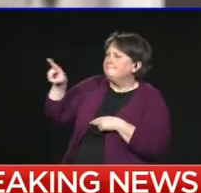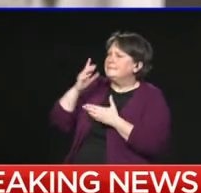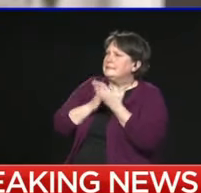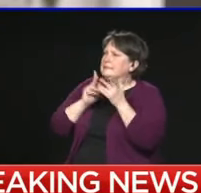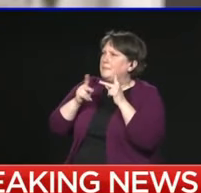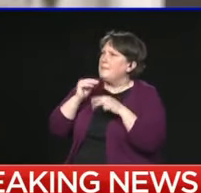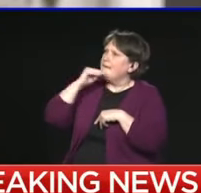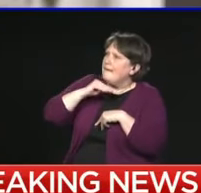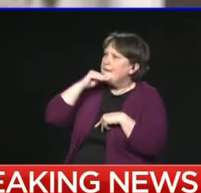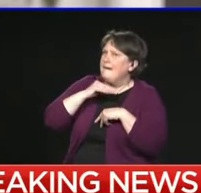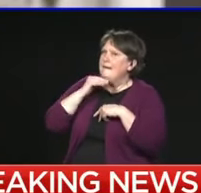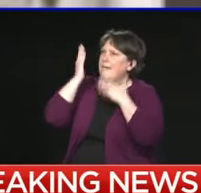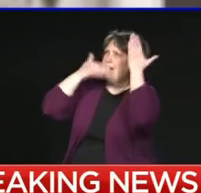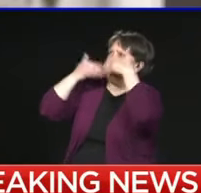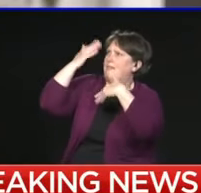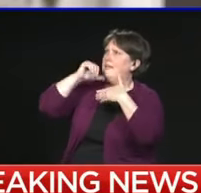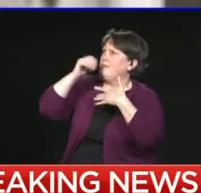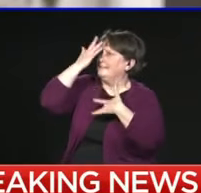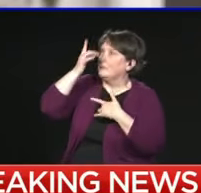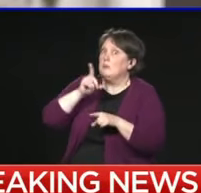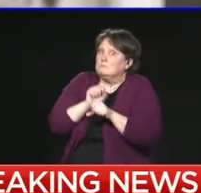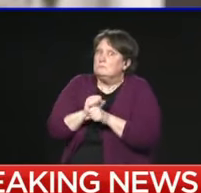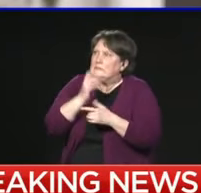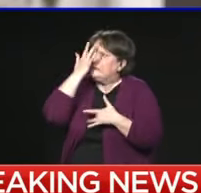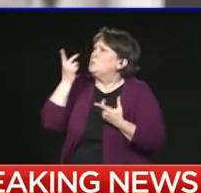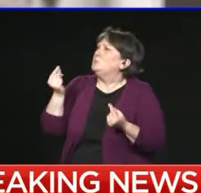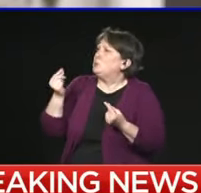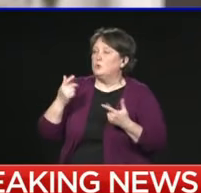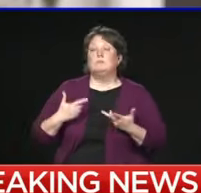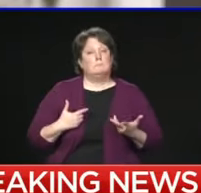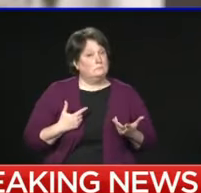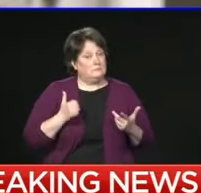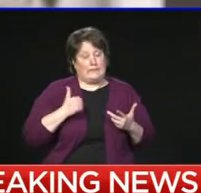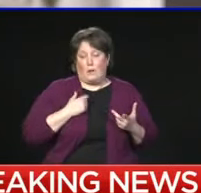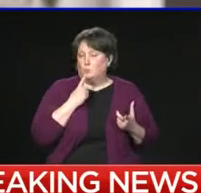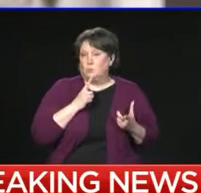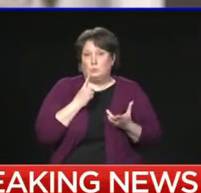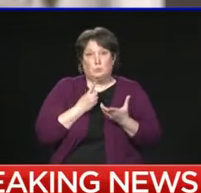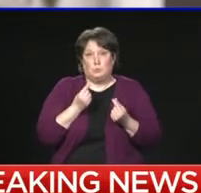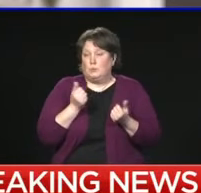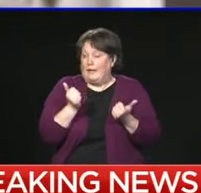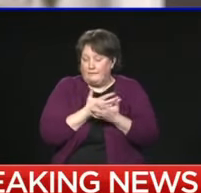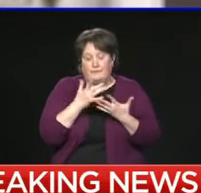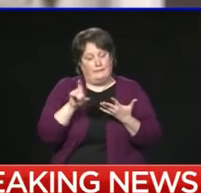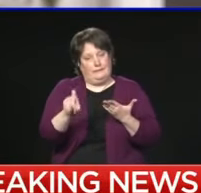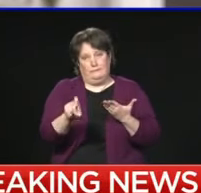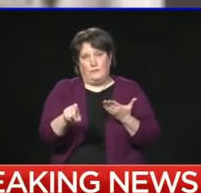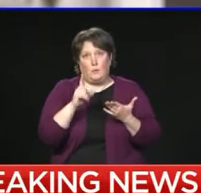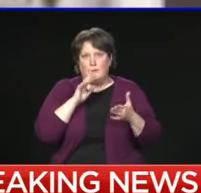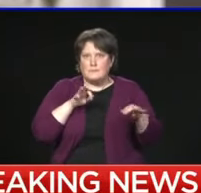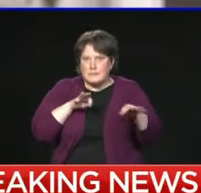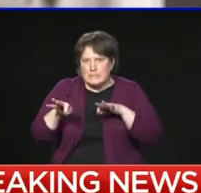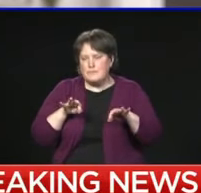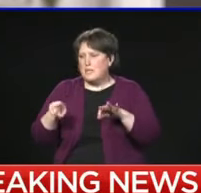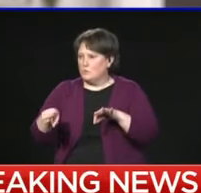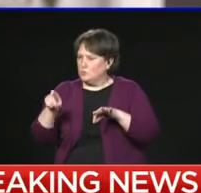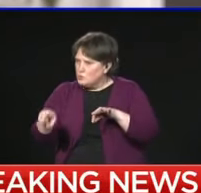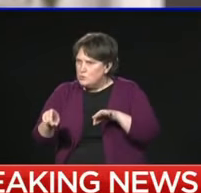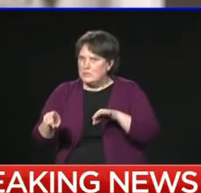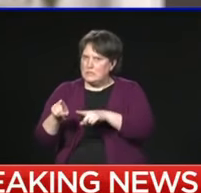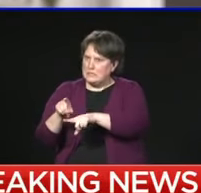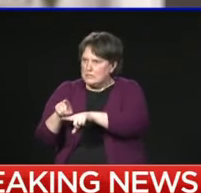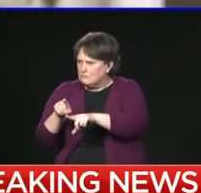consequences for that? We will continue to do what is necessary and have been explaining to people what it is they need to do in order